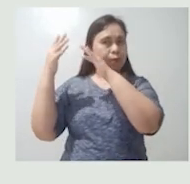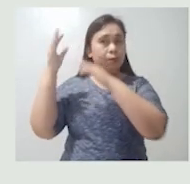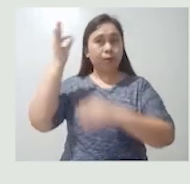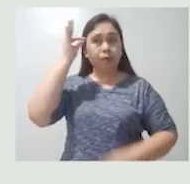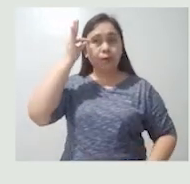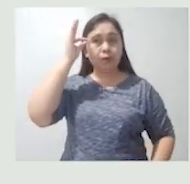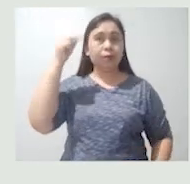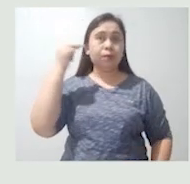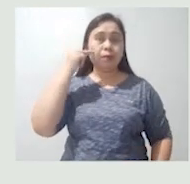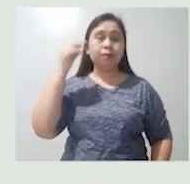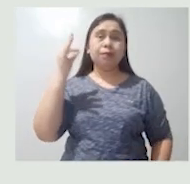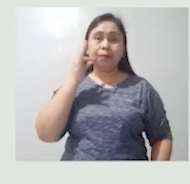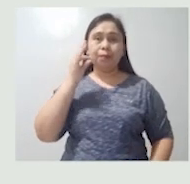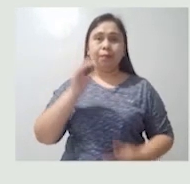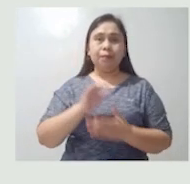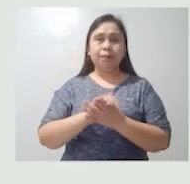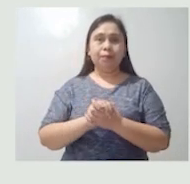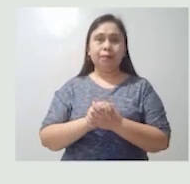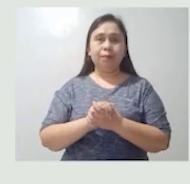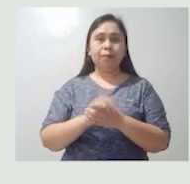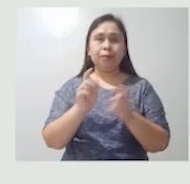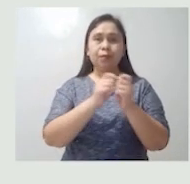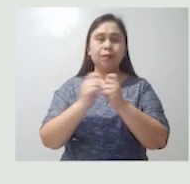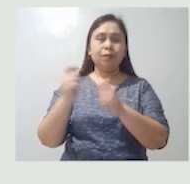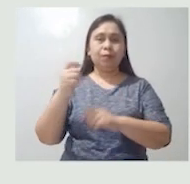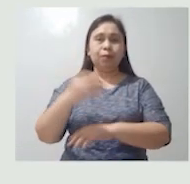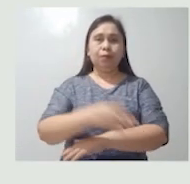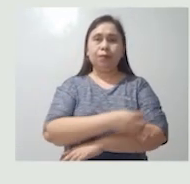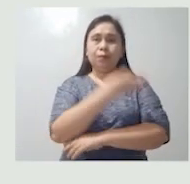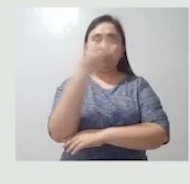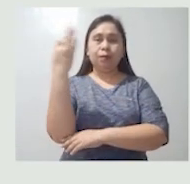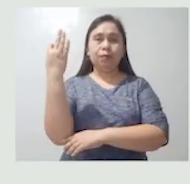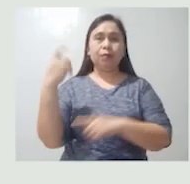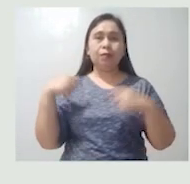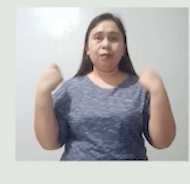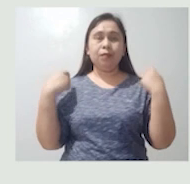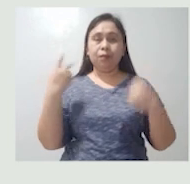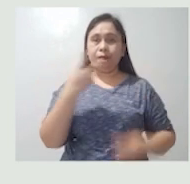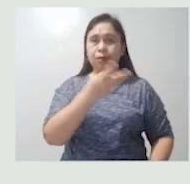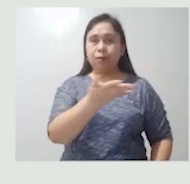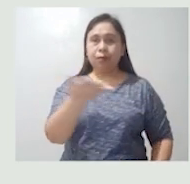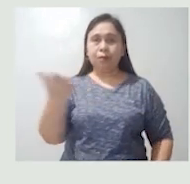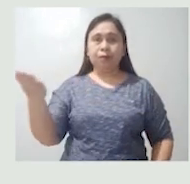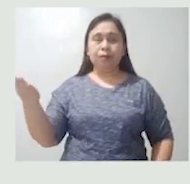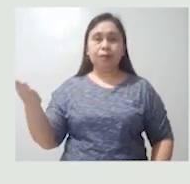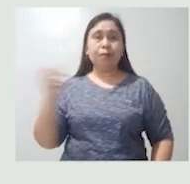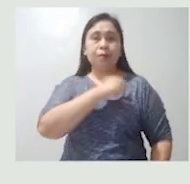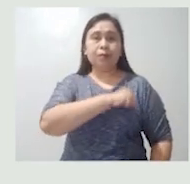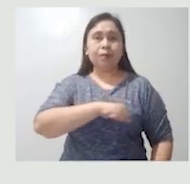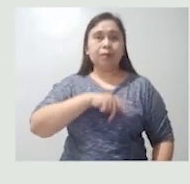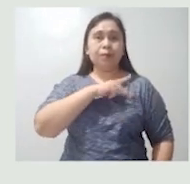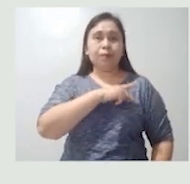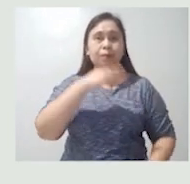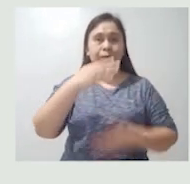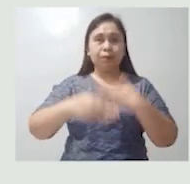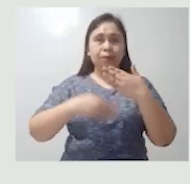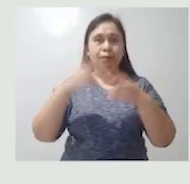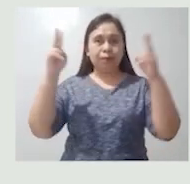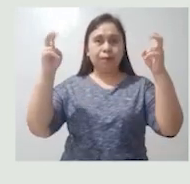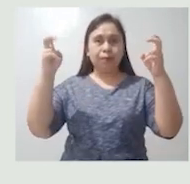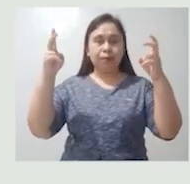Fer, Nan, and Dino, together with our Fernandino Teens viewer, will appreciate this episode